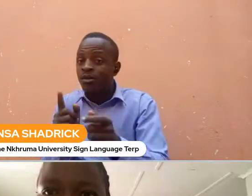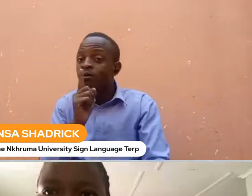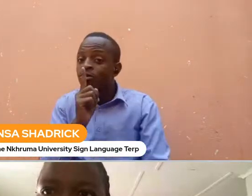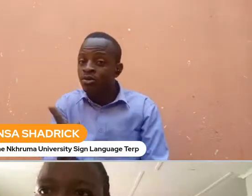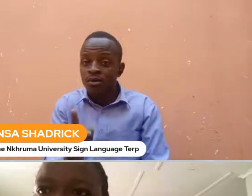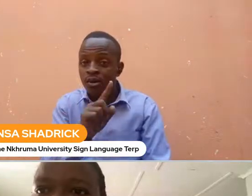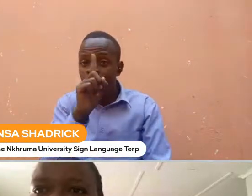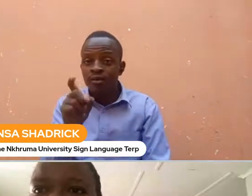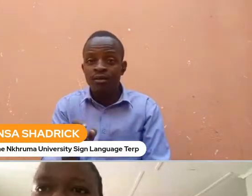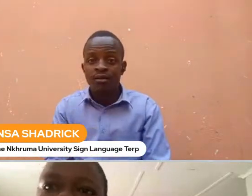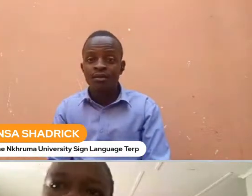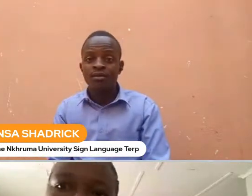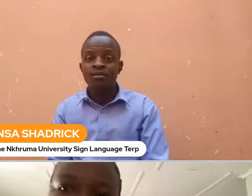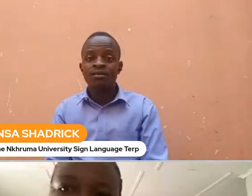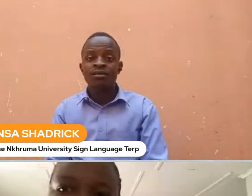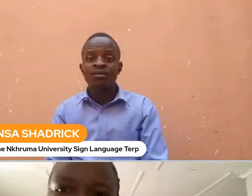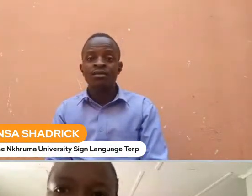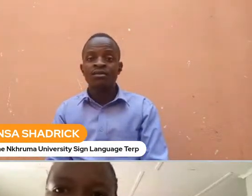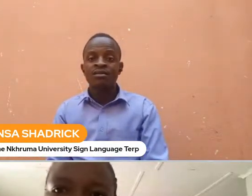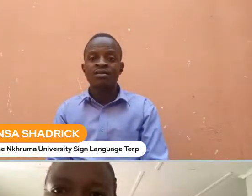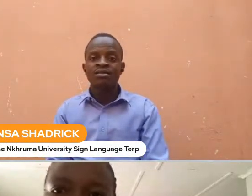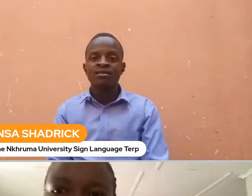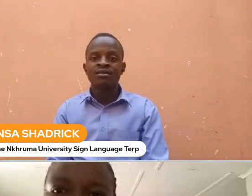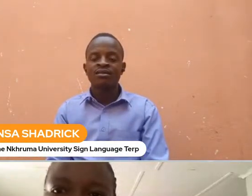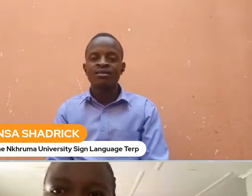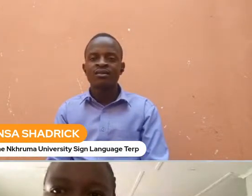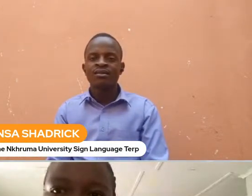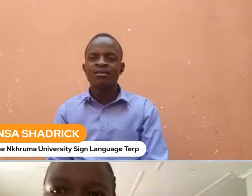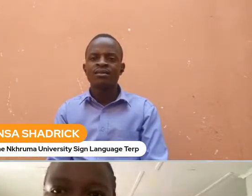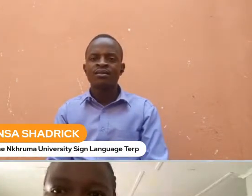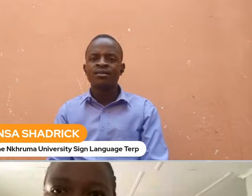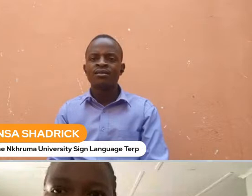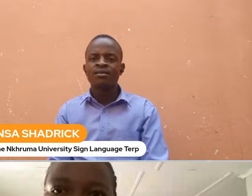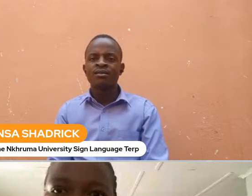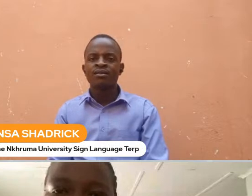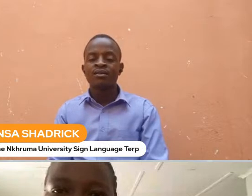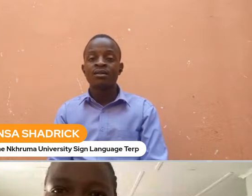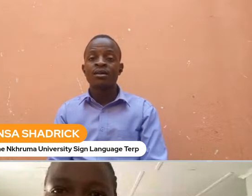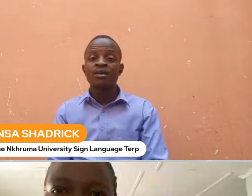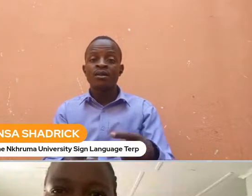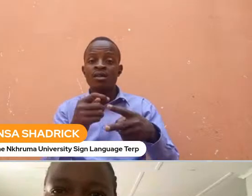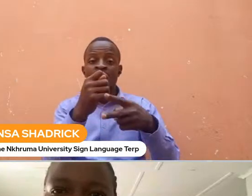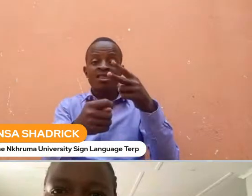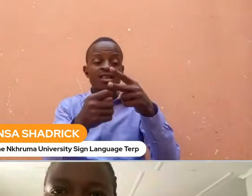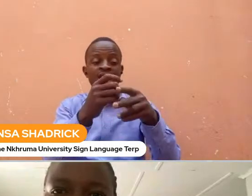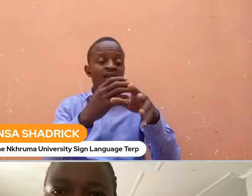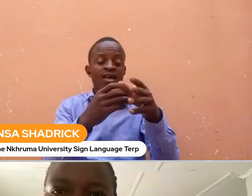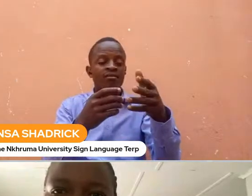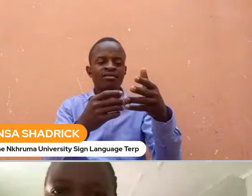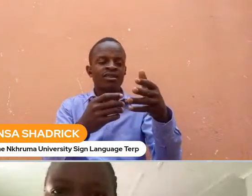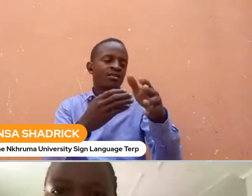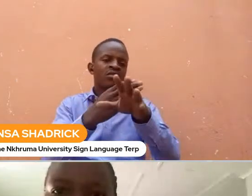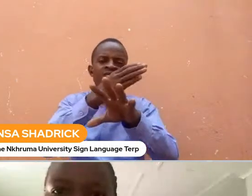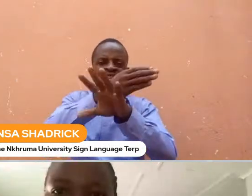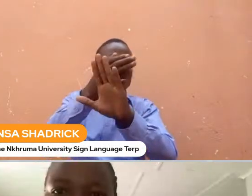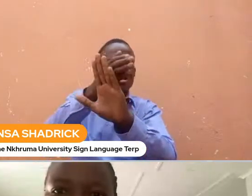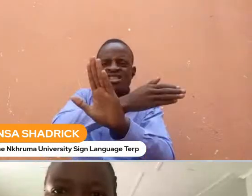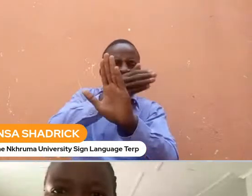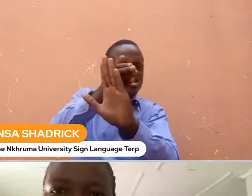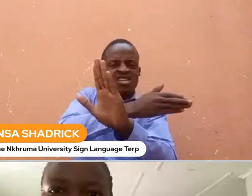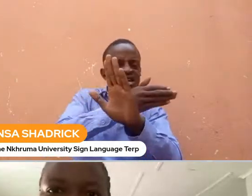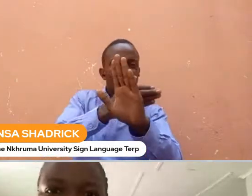Are there any chances of getting pregnant after using contraceptives? Yes, yes, yes, yes. Especially the